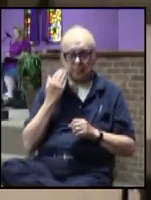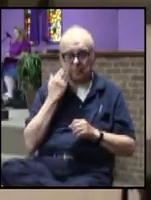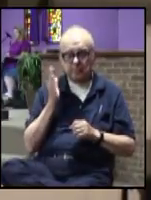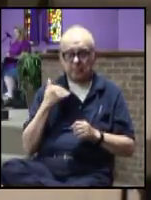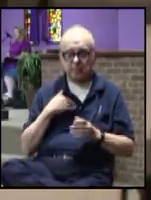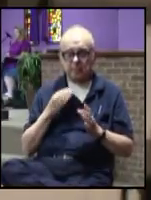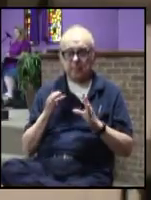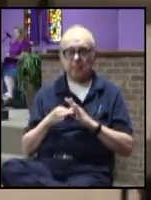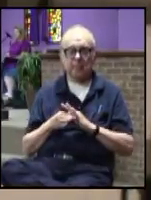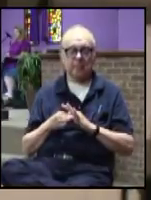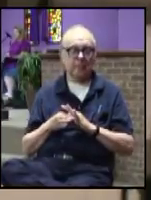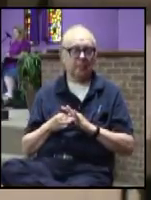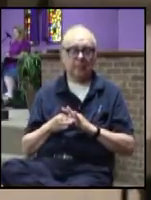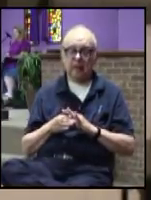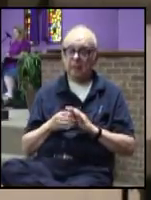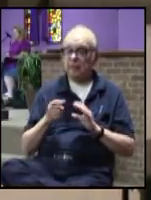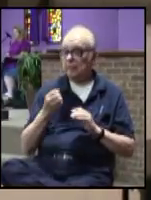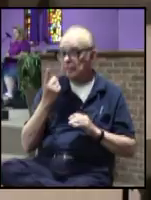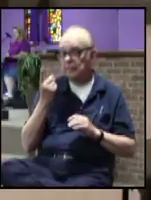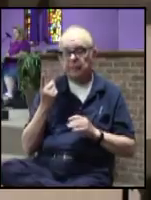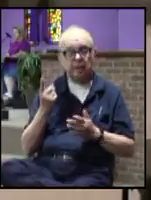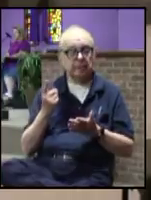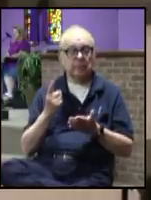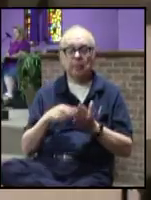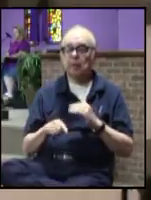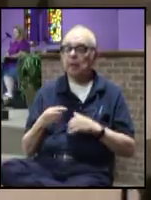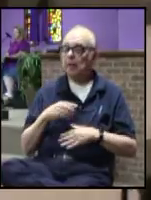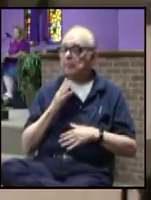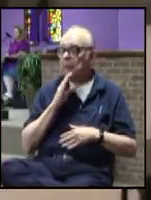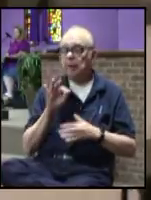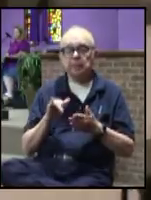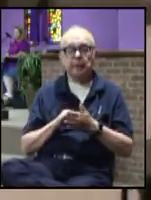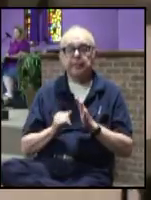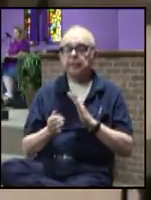And if you don't have that, then you have no clue what I'm talking about this morning.